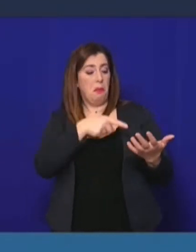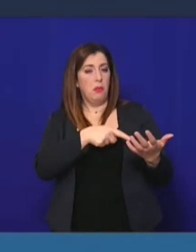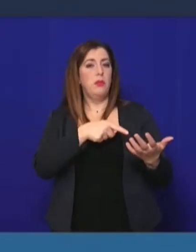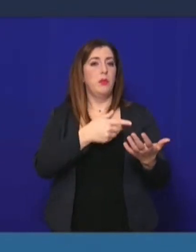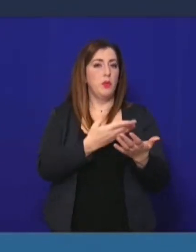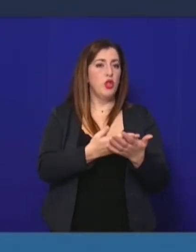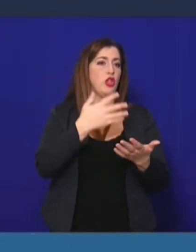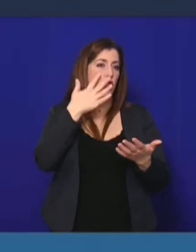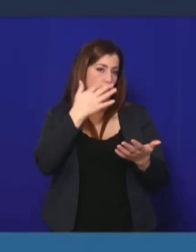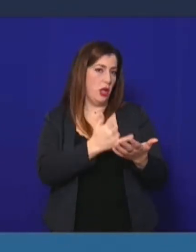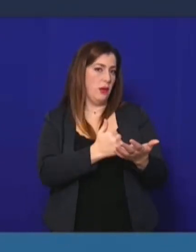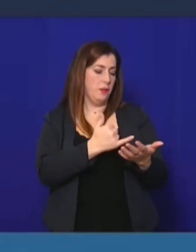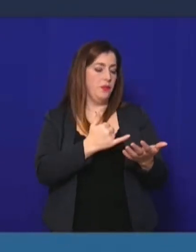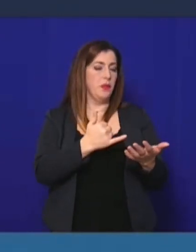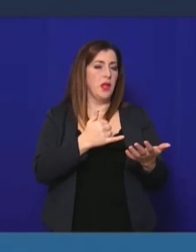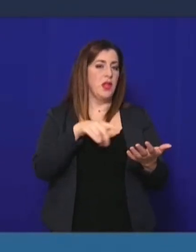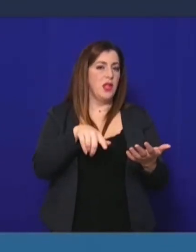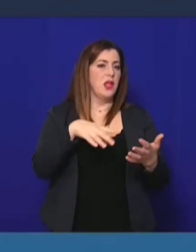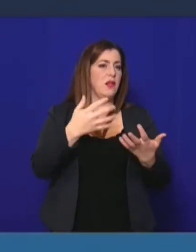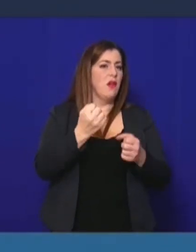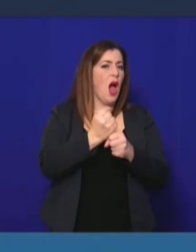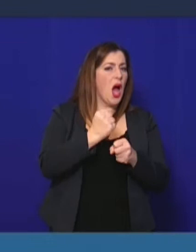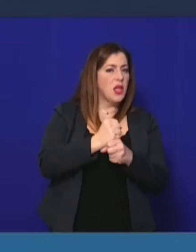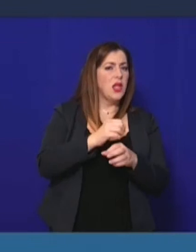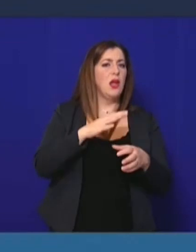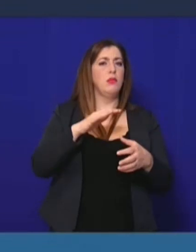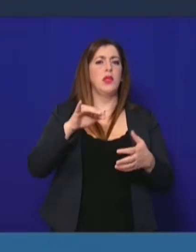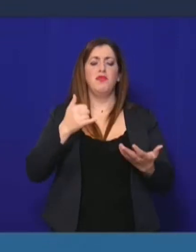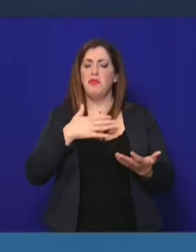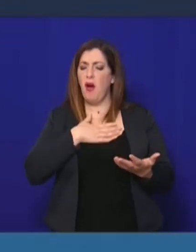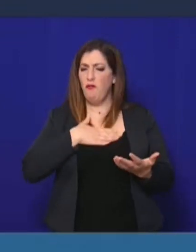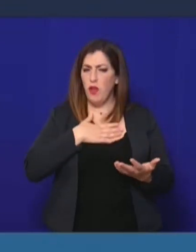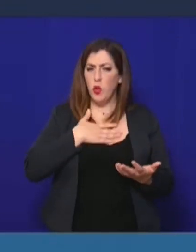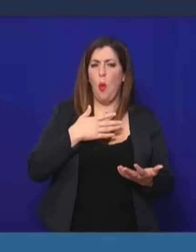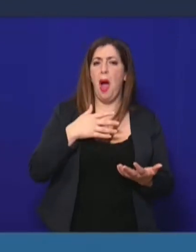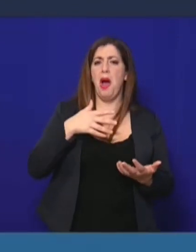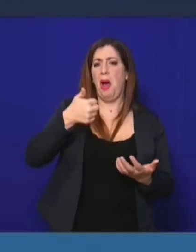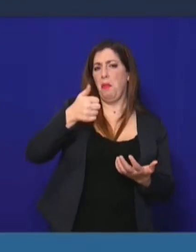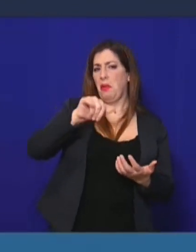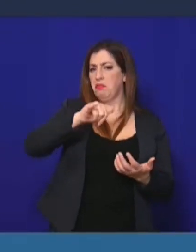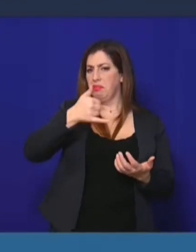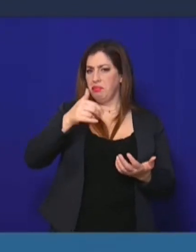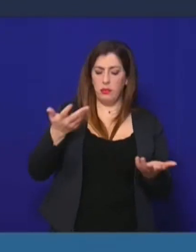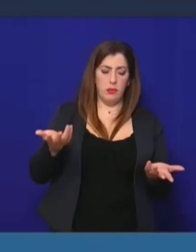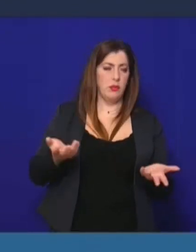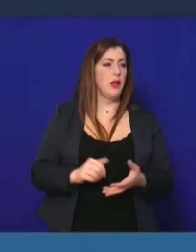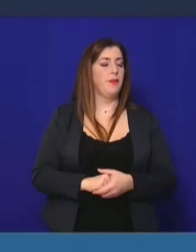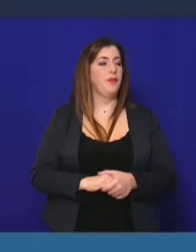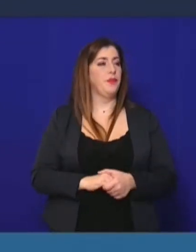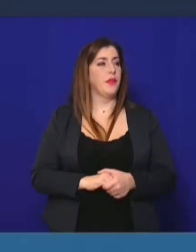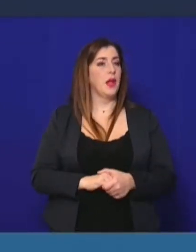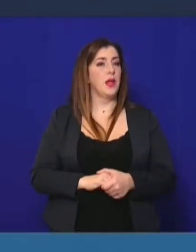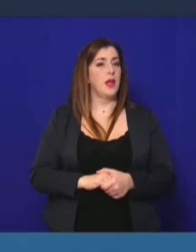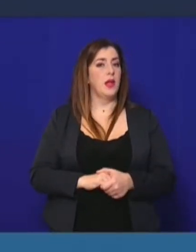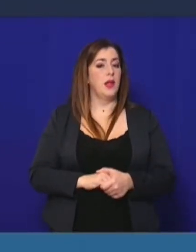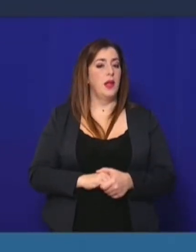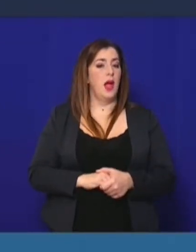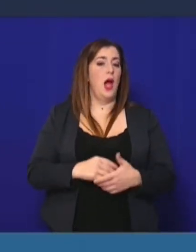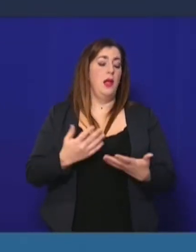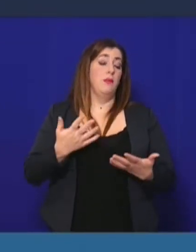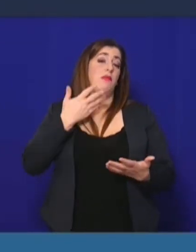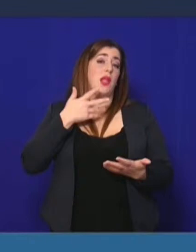studies tagħha u lura naraw ukoll meta propju dik ukoll tiġi liċenzjata. Fuq l-iskejjel, aħna